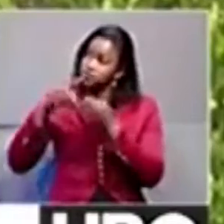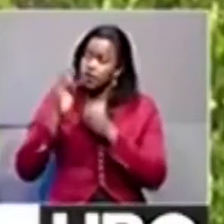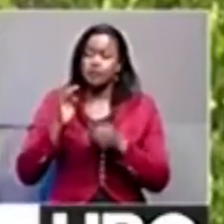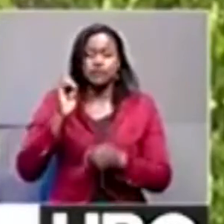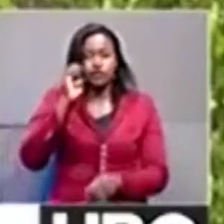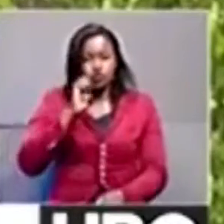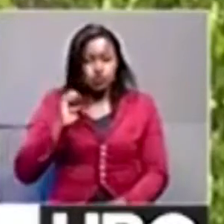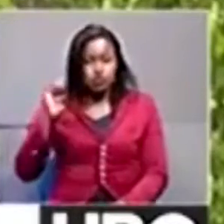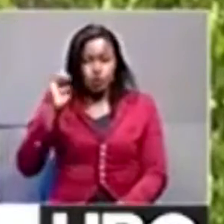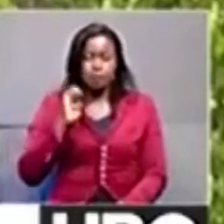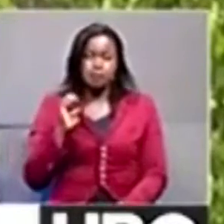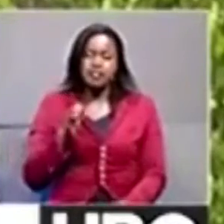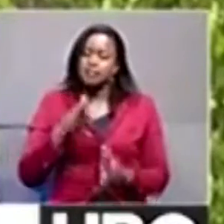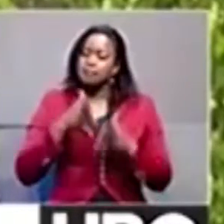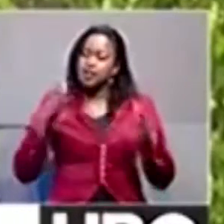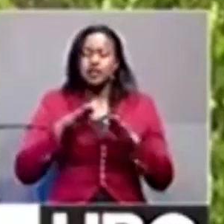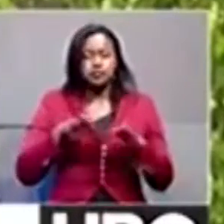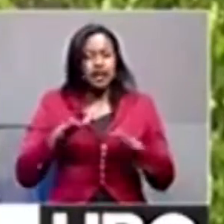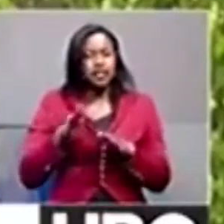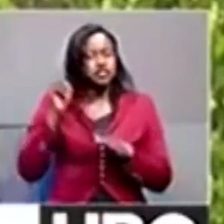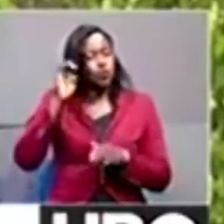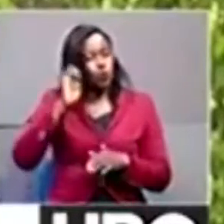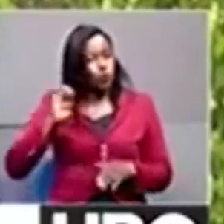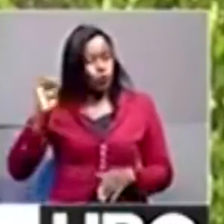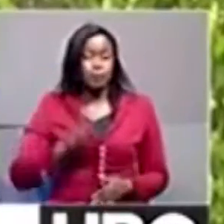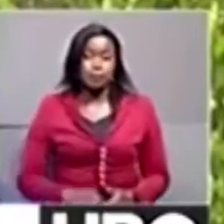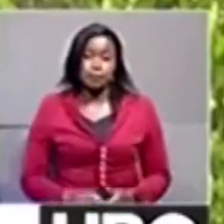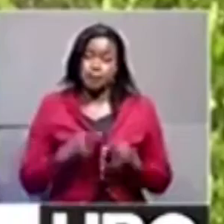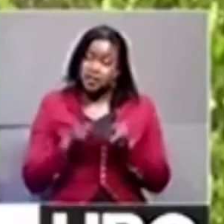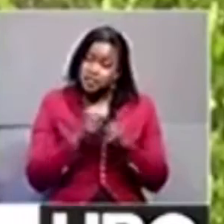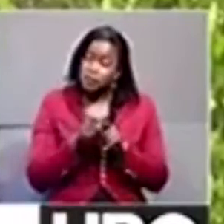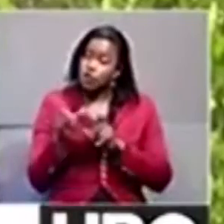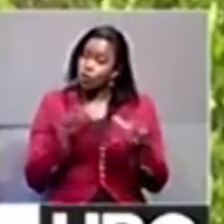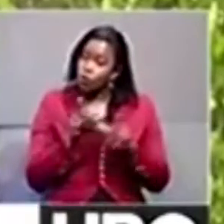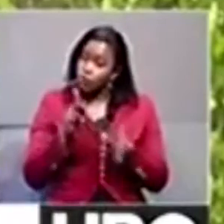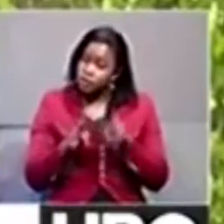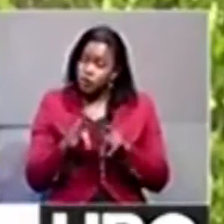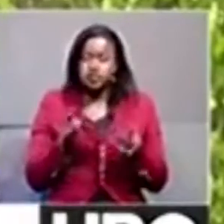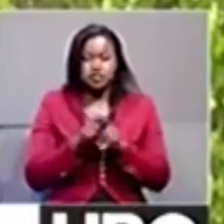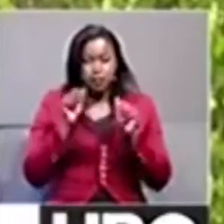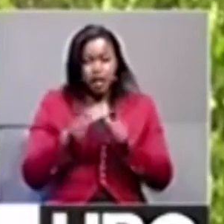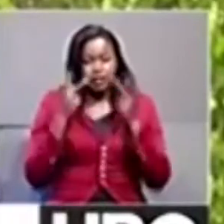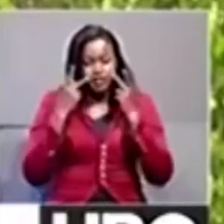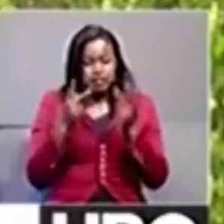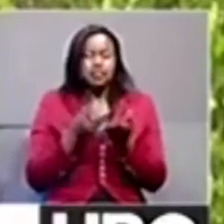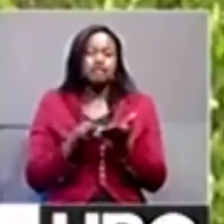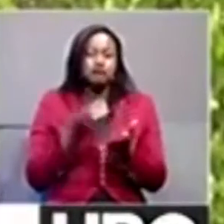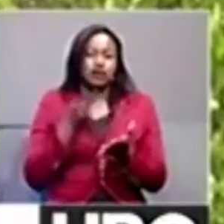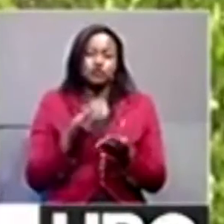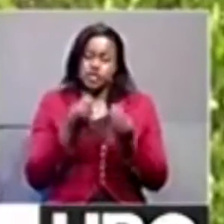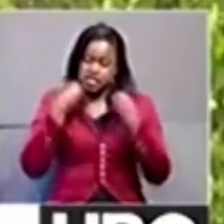The biggest market is in Europe. But we are looking at how best the local people can also see the value of consuming